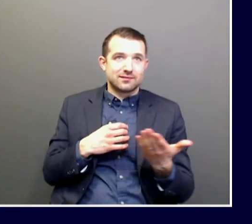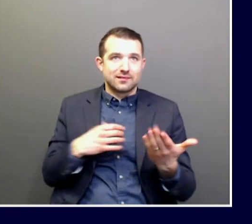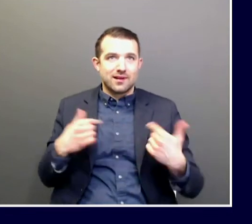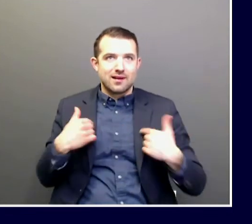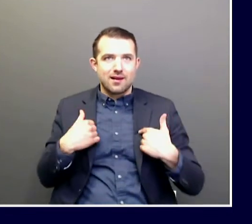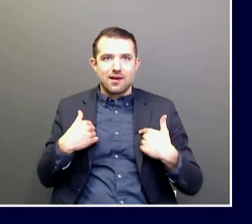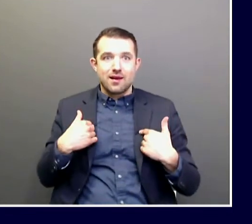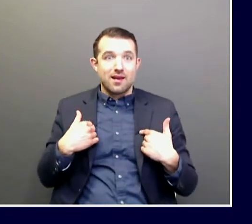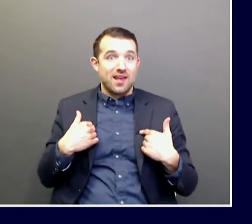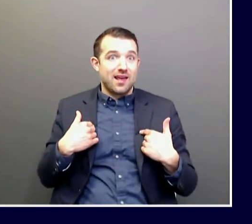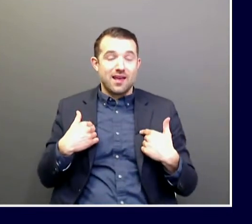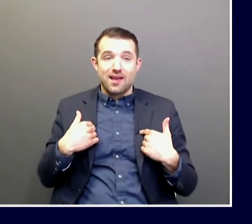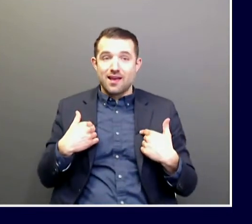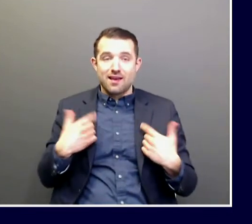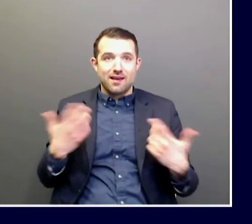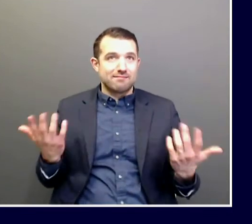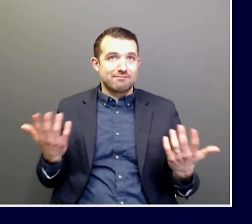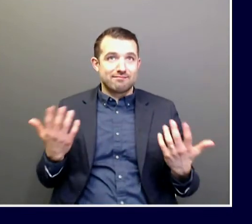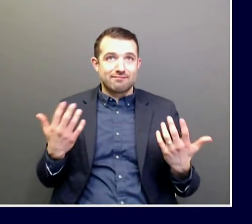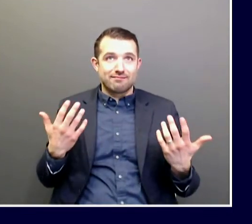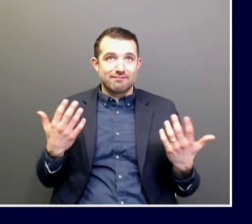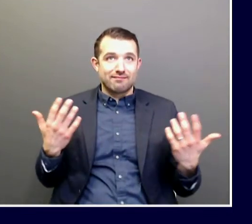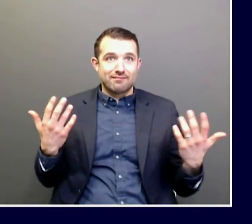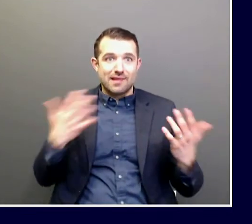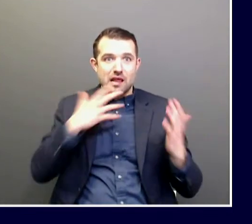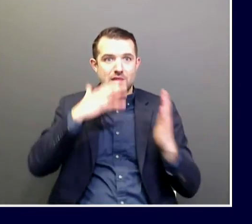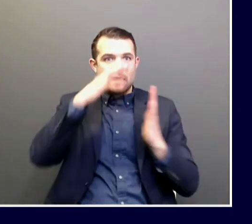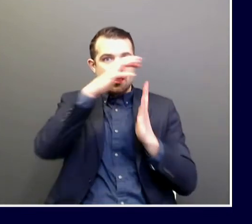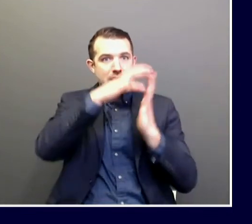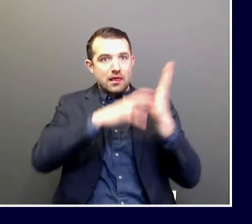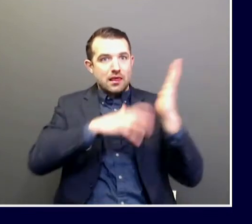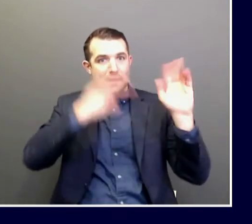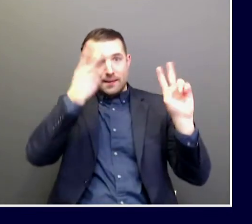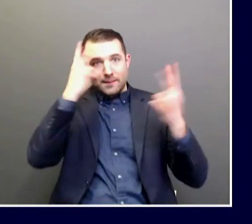almost so many to choose from. Commissioner, if you have one off the top of your head.